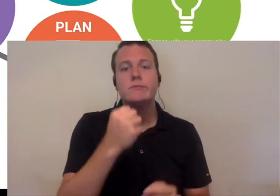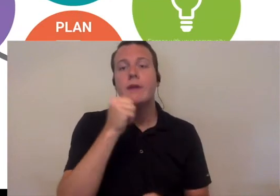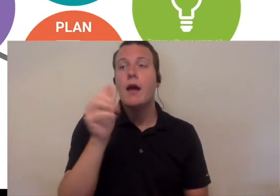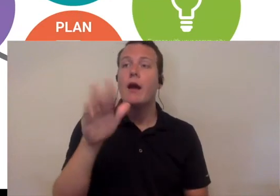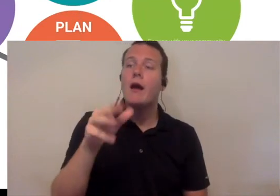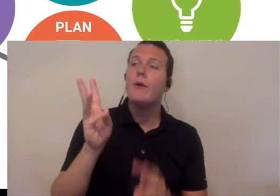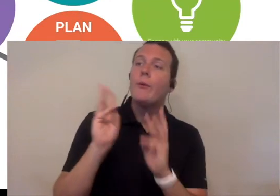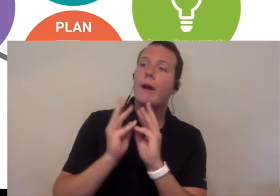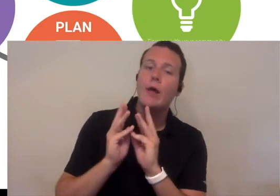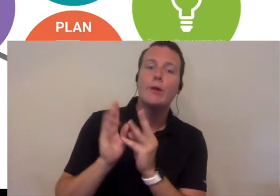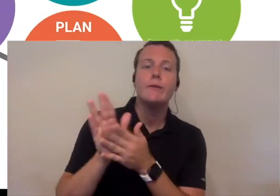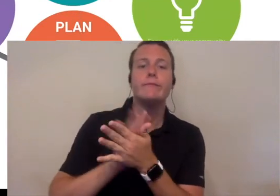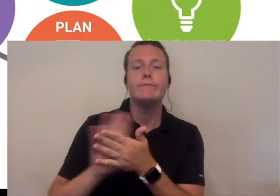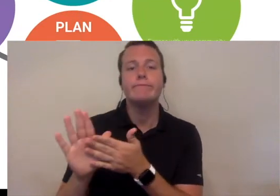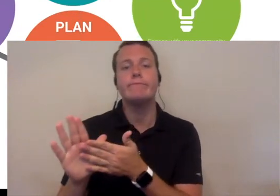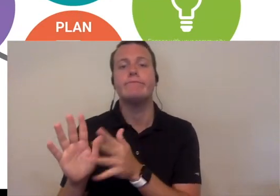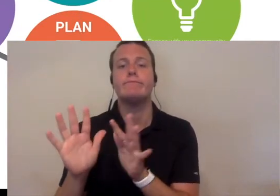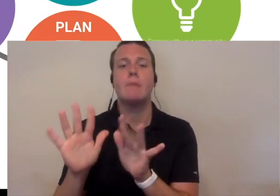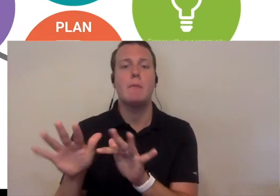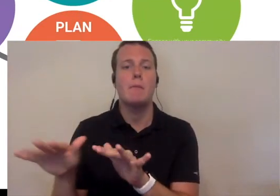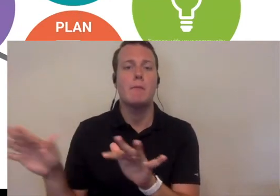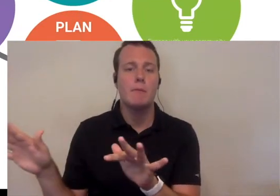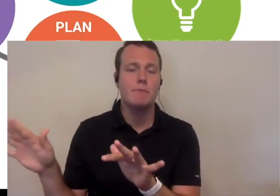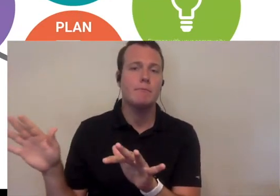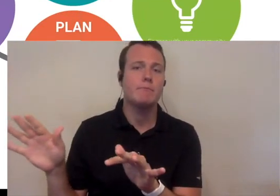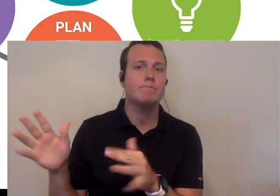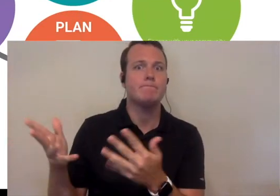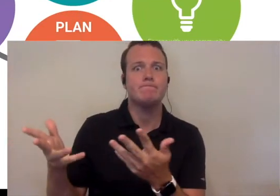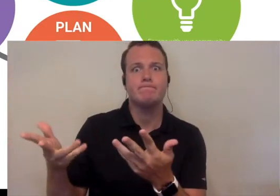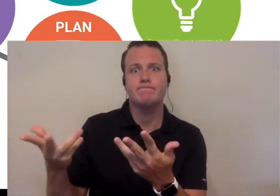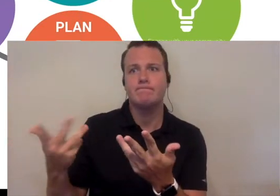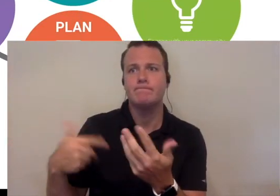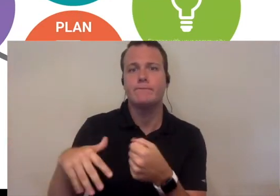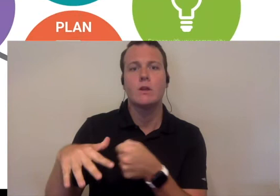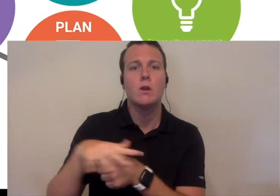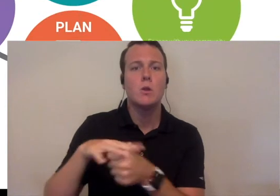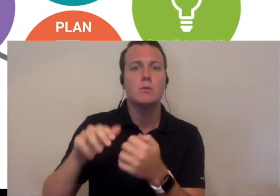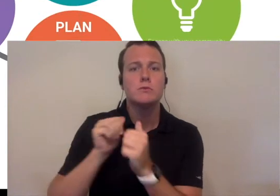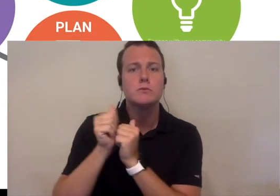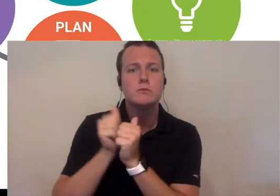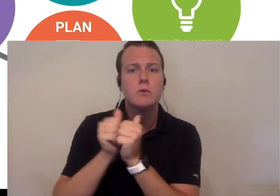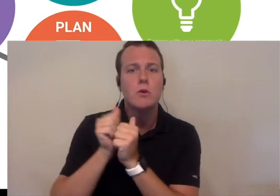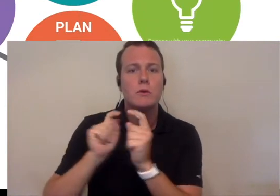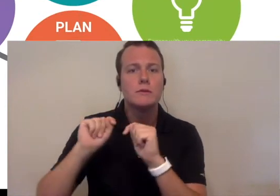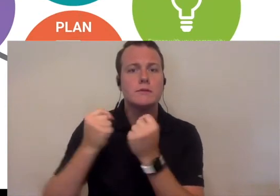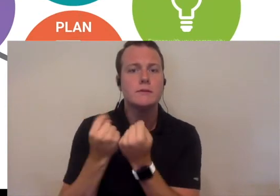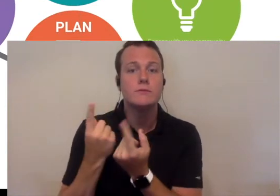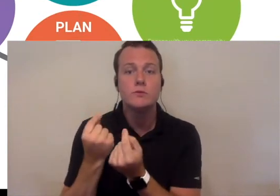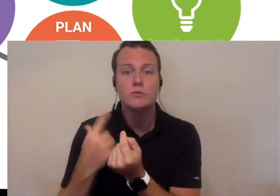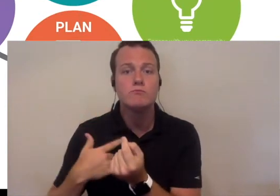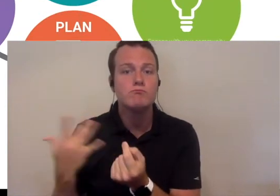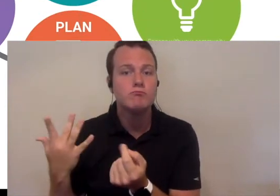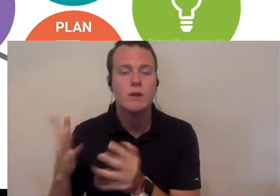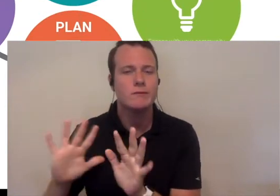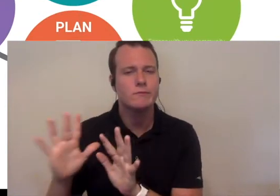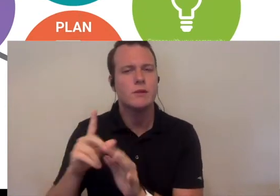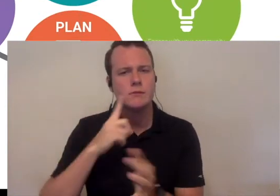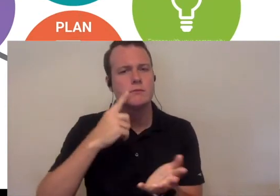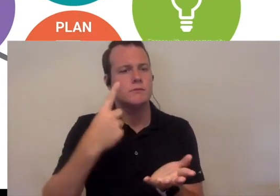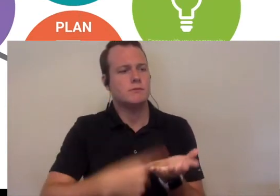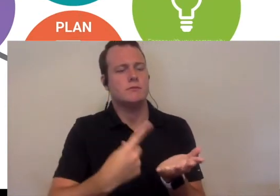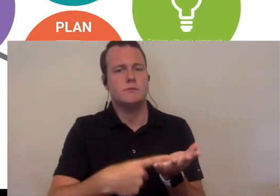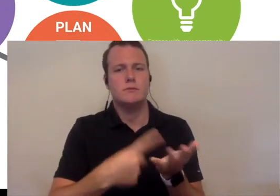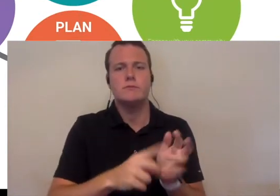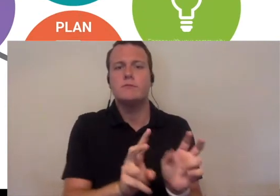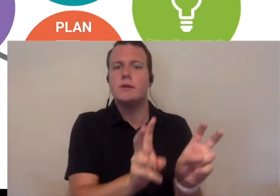not what the local sports team may have done, but you want to talk to them about a topic. You want